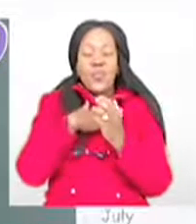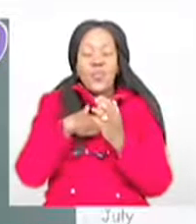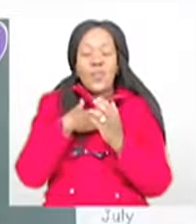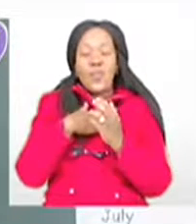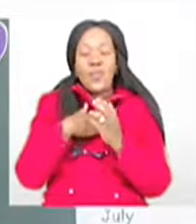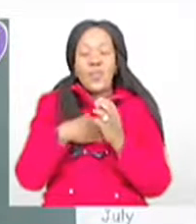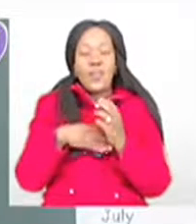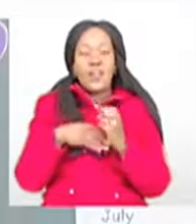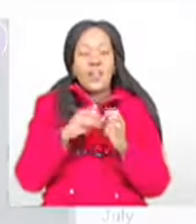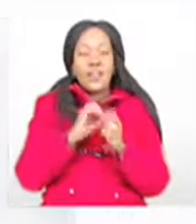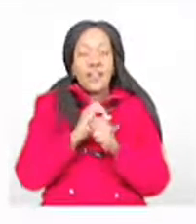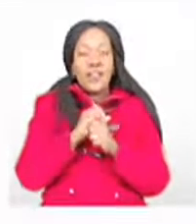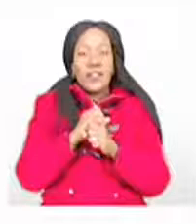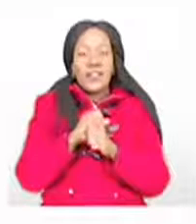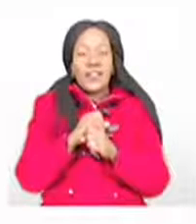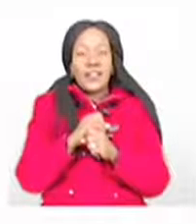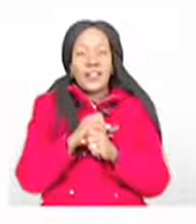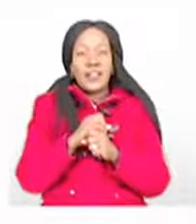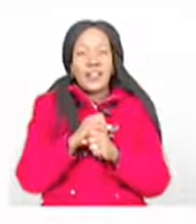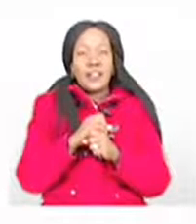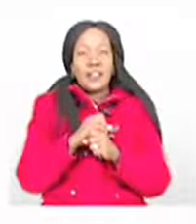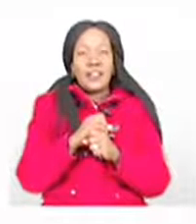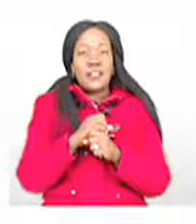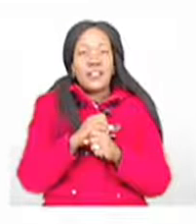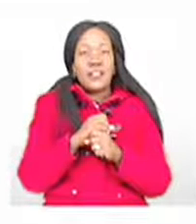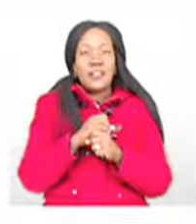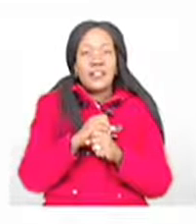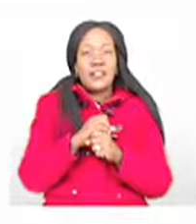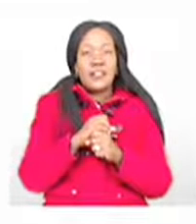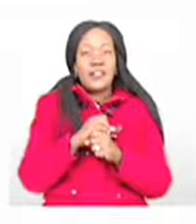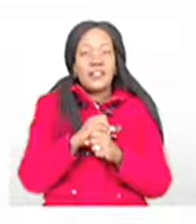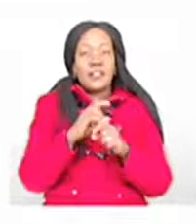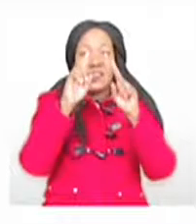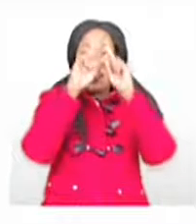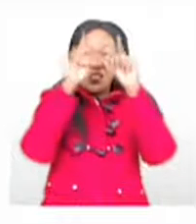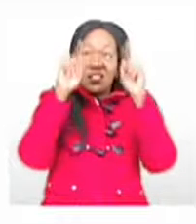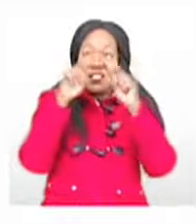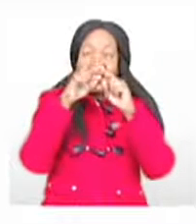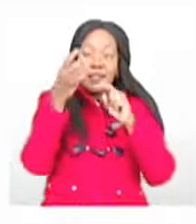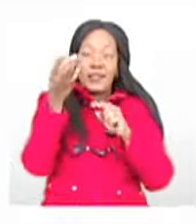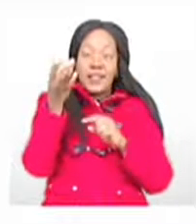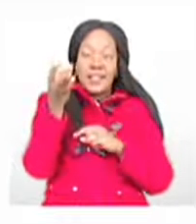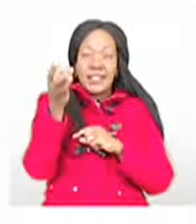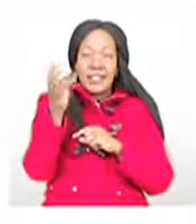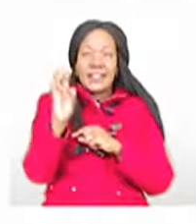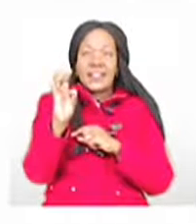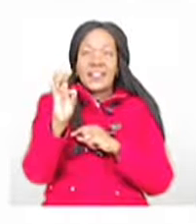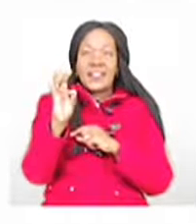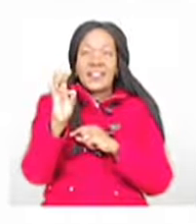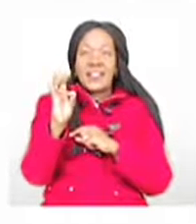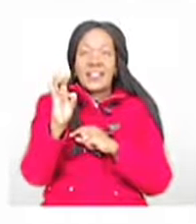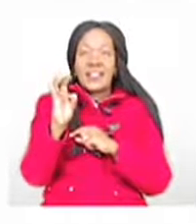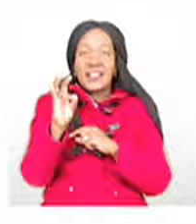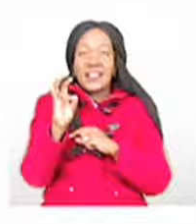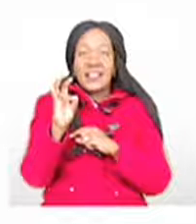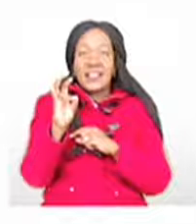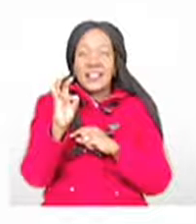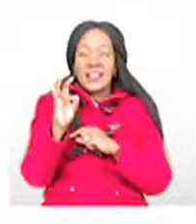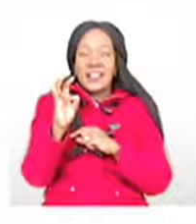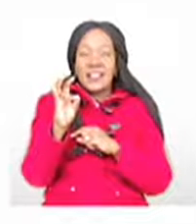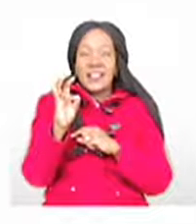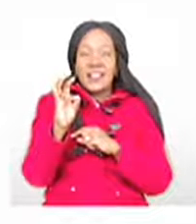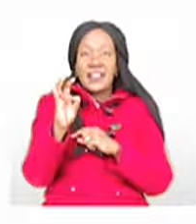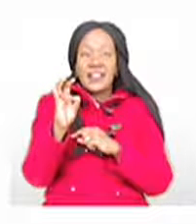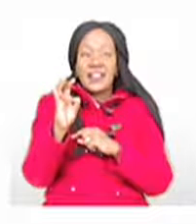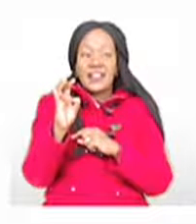orange. Okay, let's move on to block number 7. Number 7 requires you